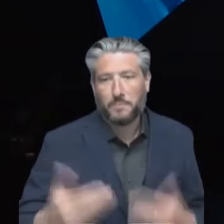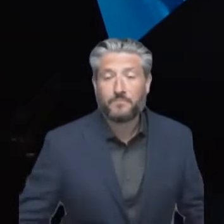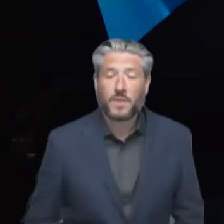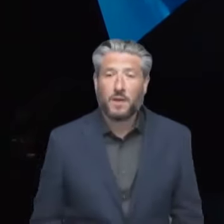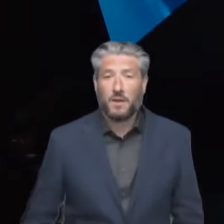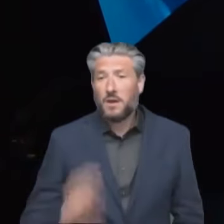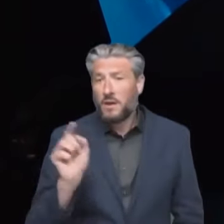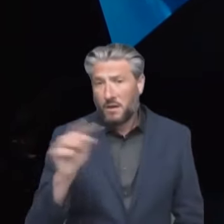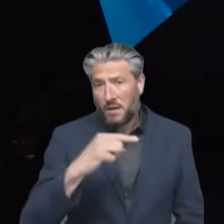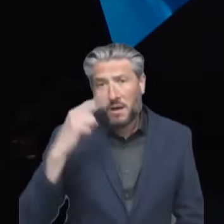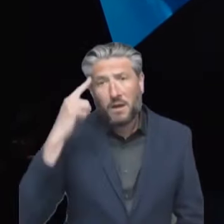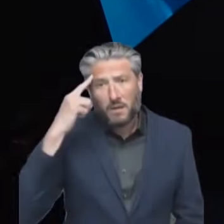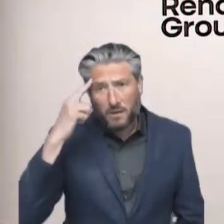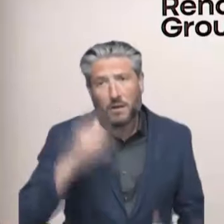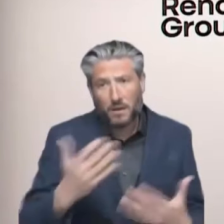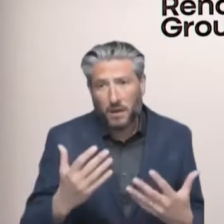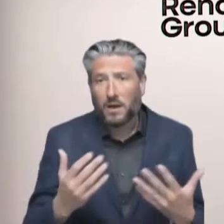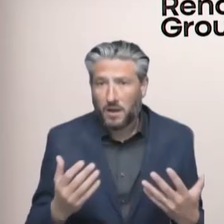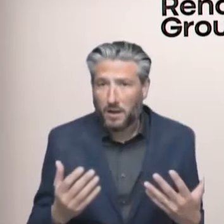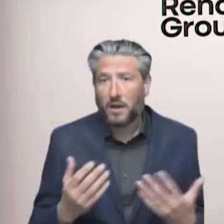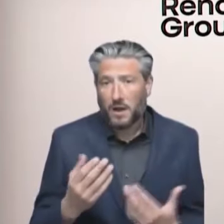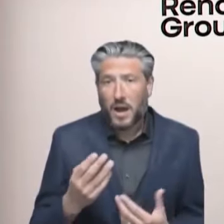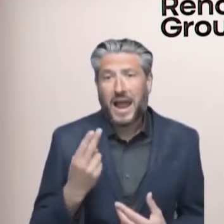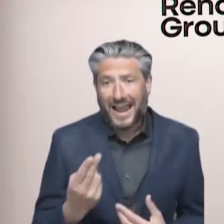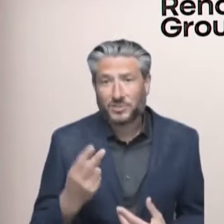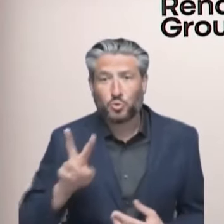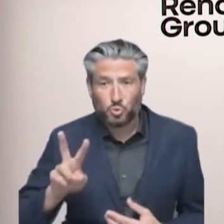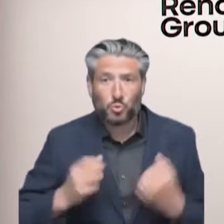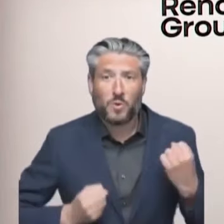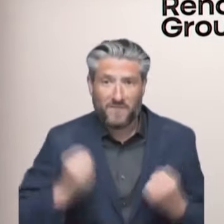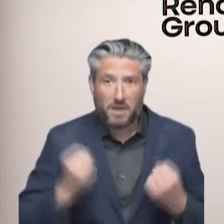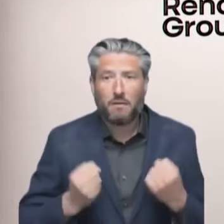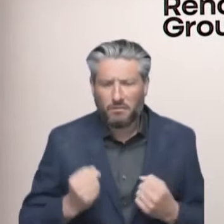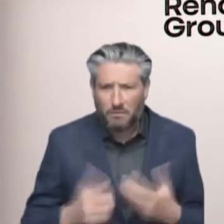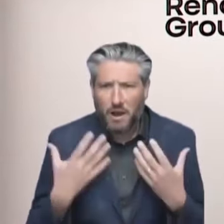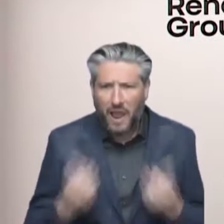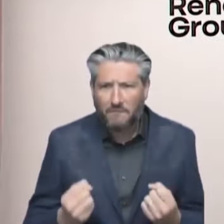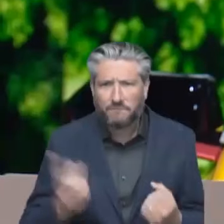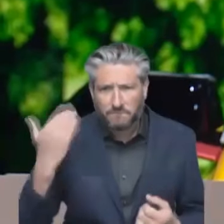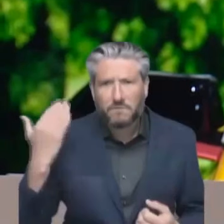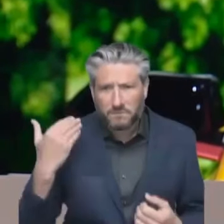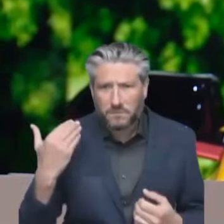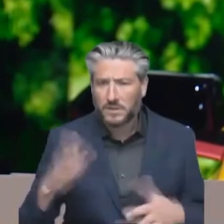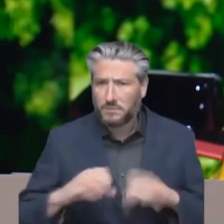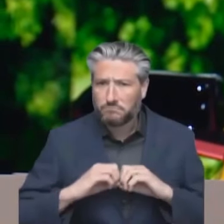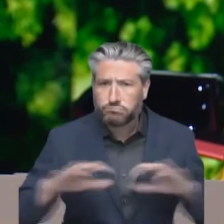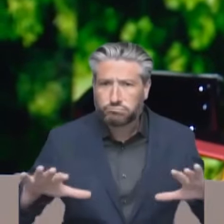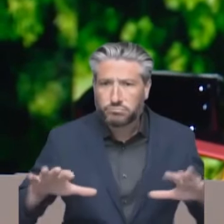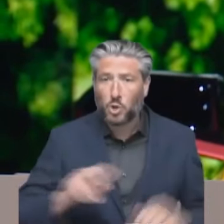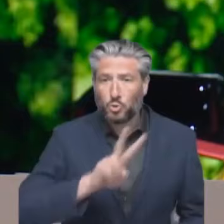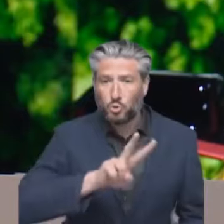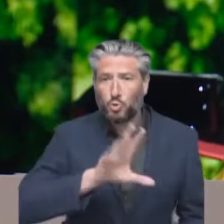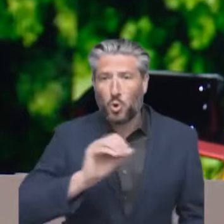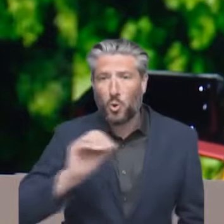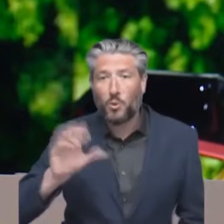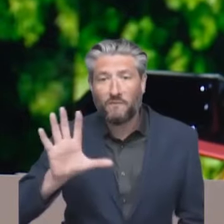we've had hydrogen vehicles, hydrogen-powered LCVs on the road since 2005. And why have we done this? We are pioneers